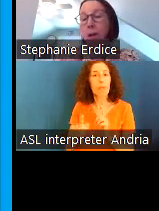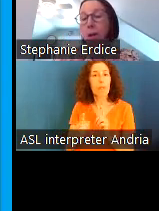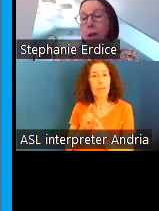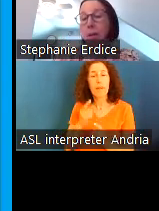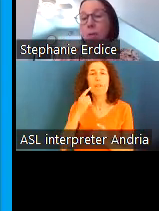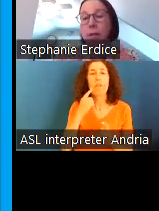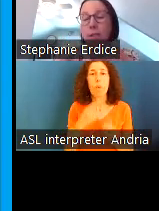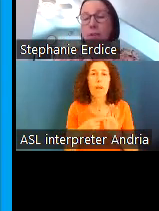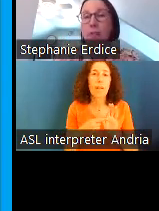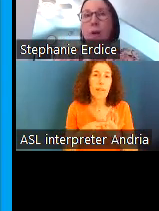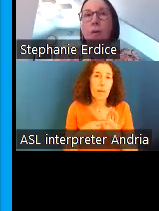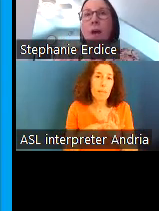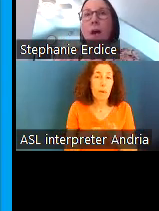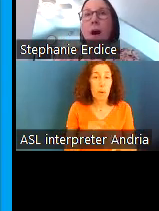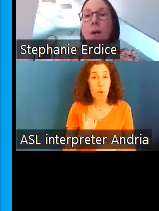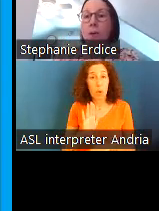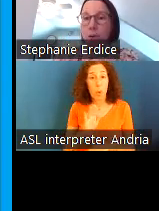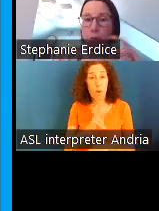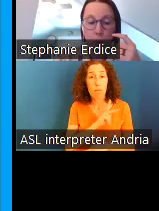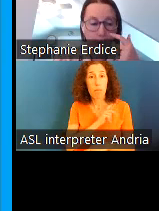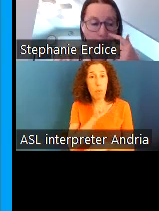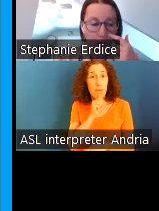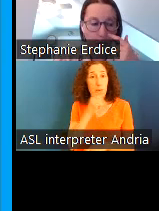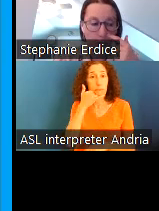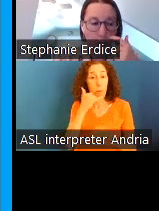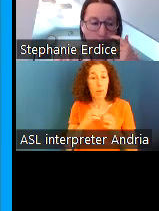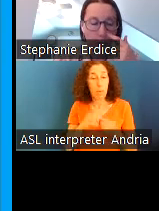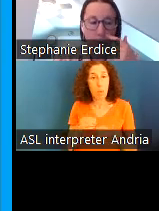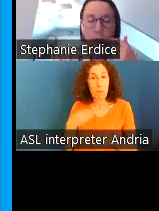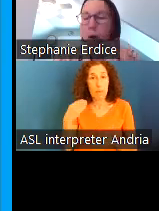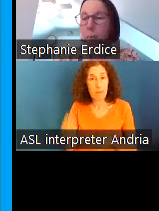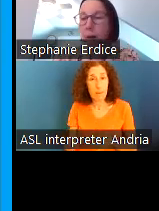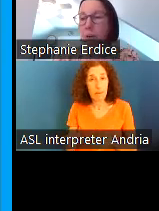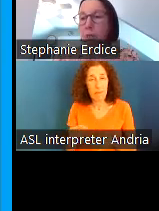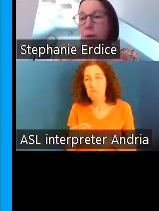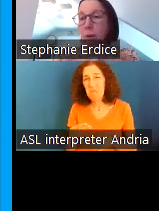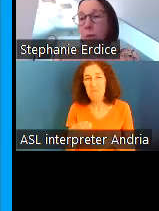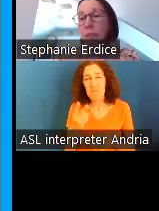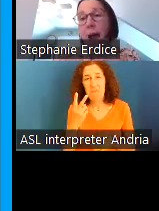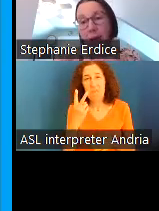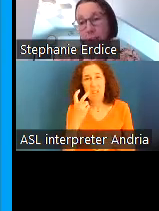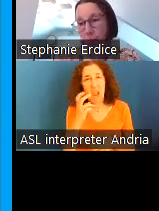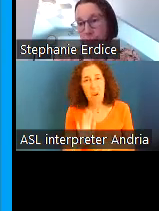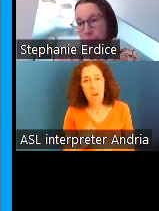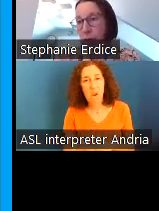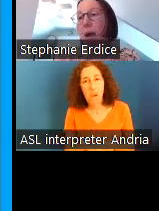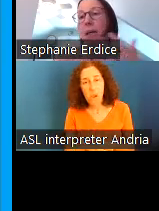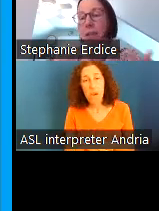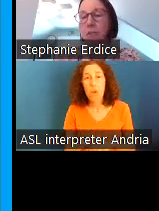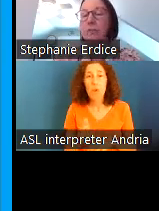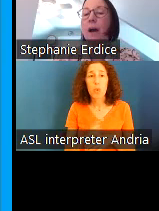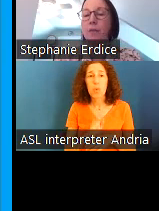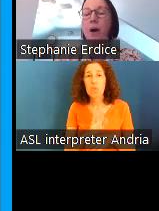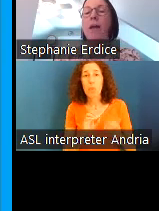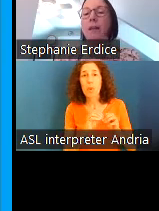would be calling an organization phone. When you're working on a hotline or helpline, you're working with that line's phone number. You're not